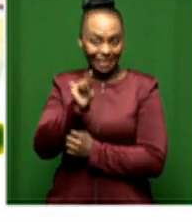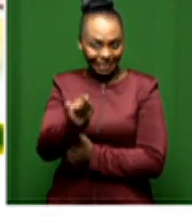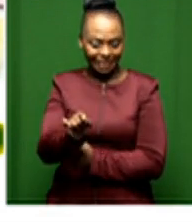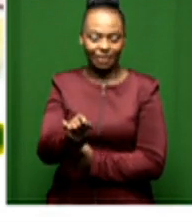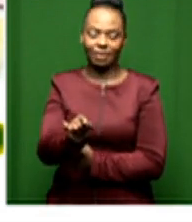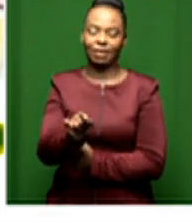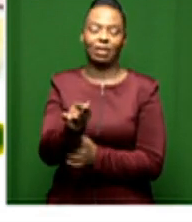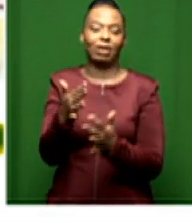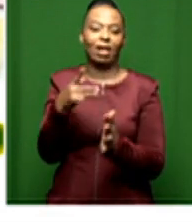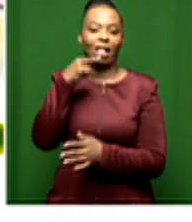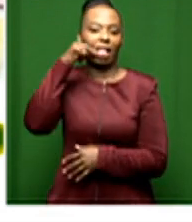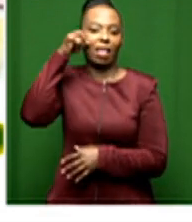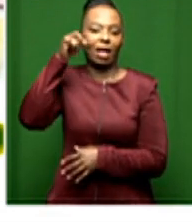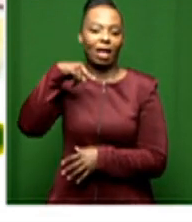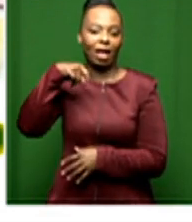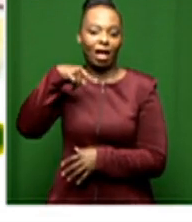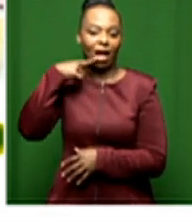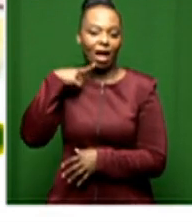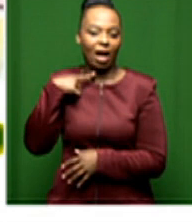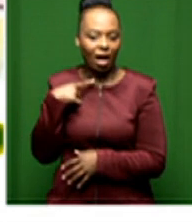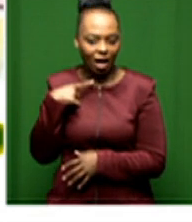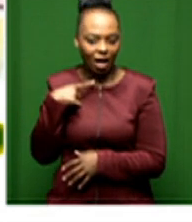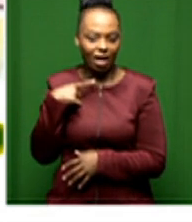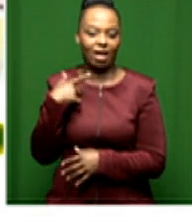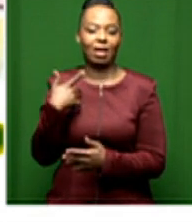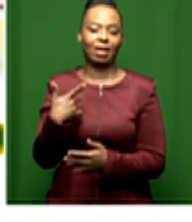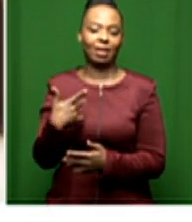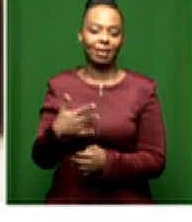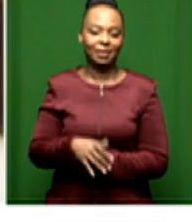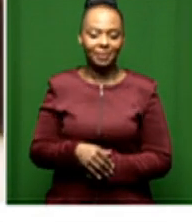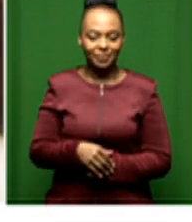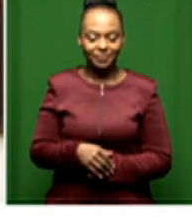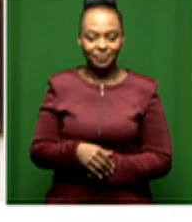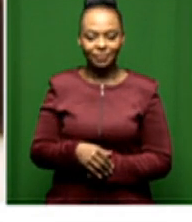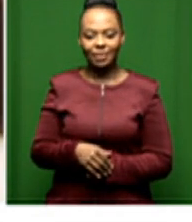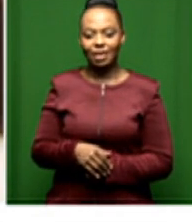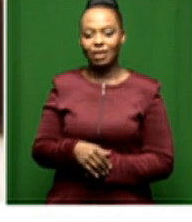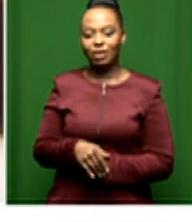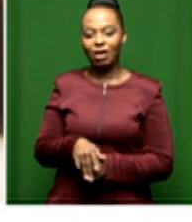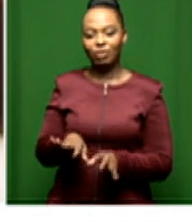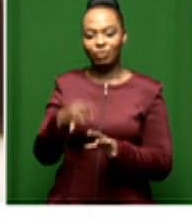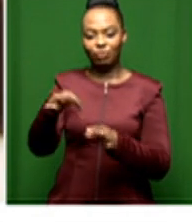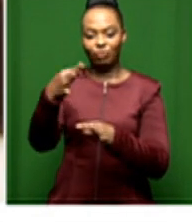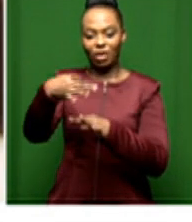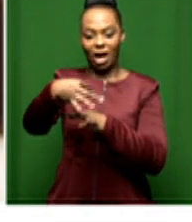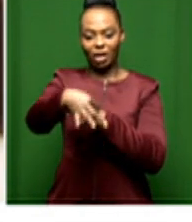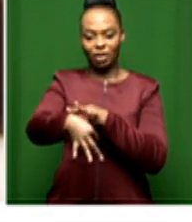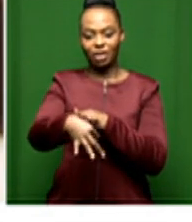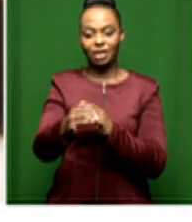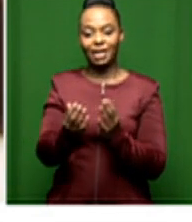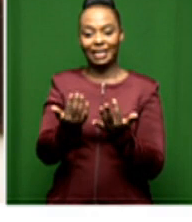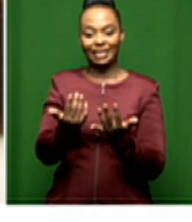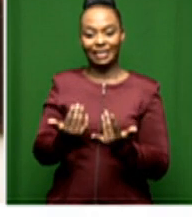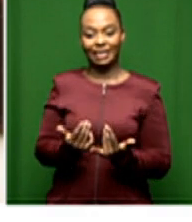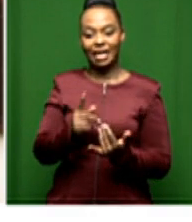just brings your meal alive. Yeah, and speaking of fresh thyme, what would you advise,